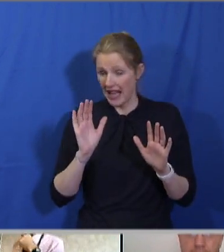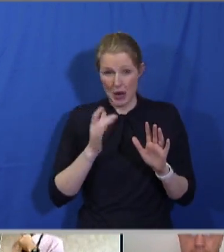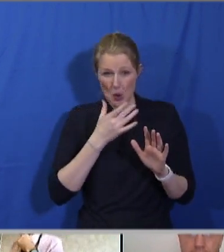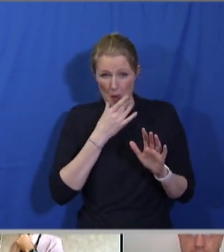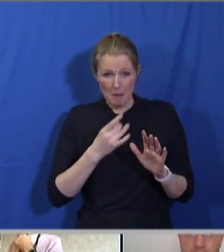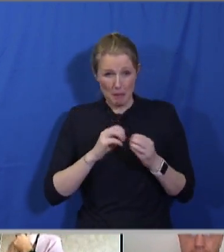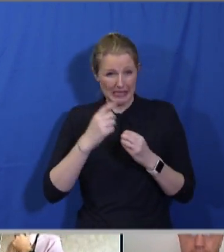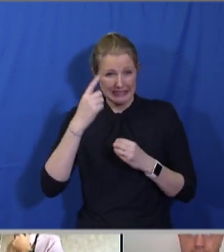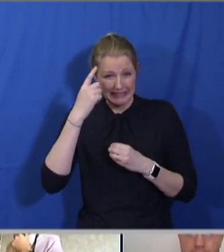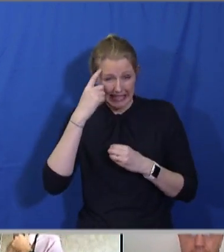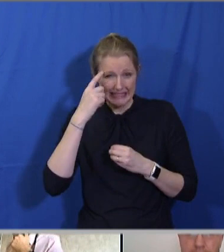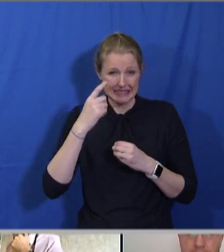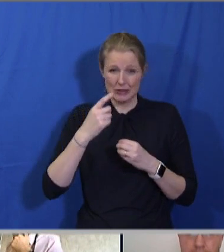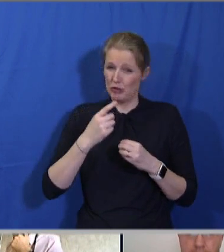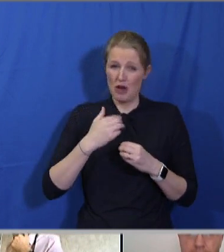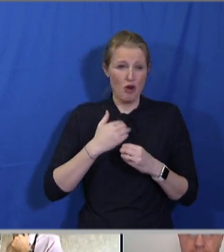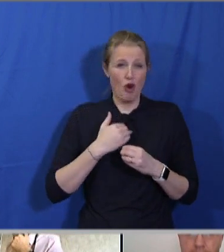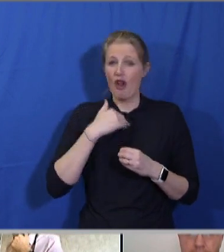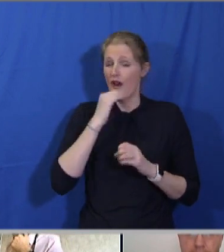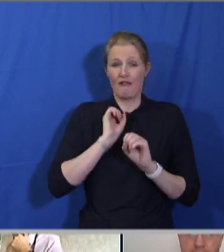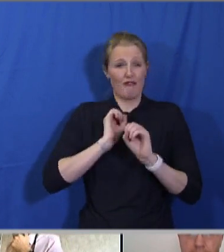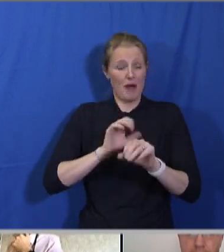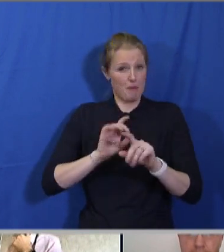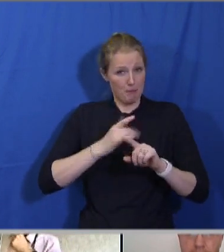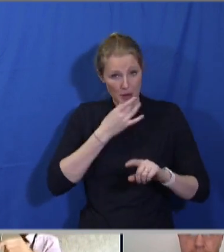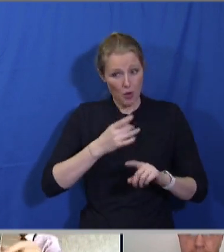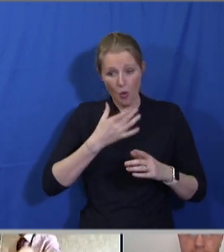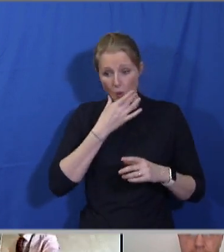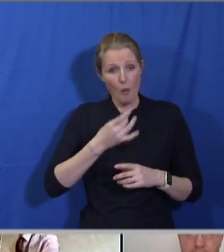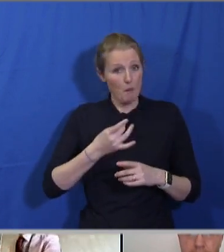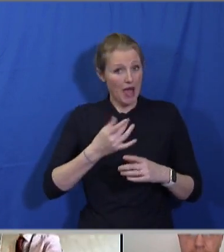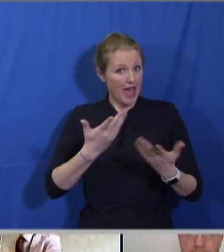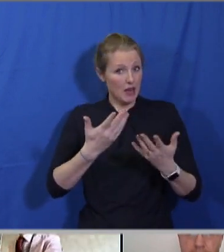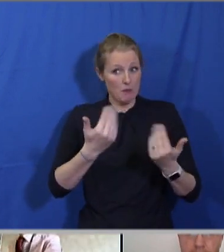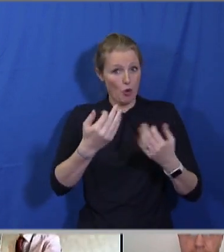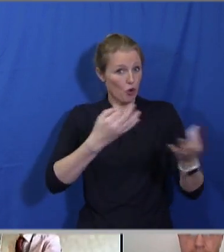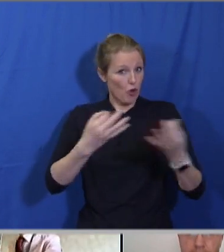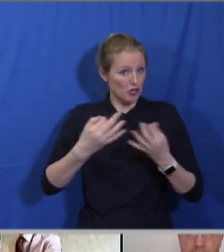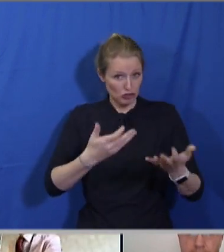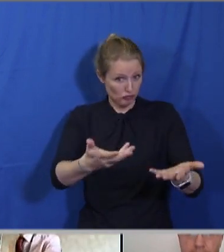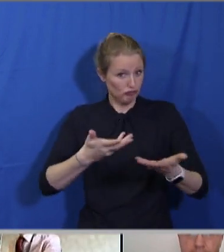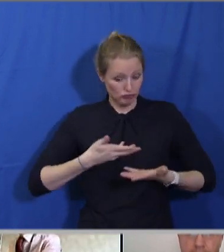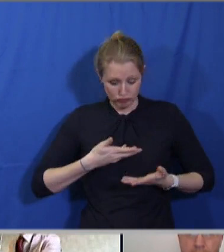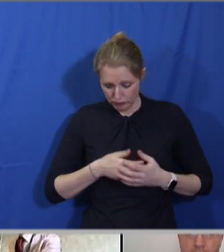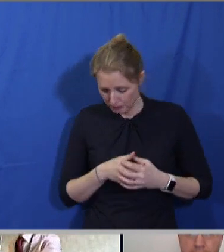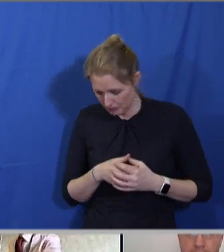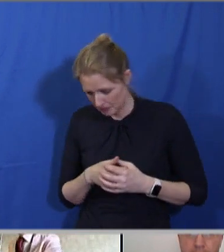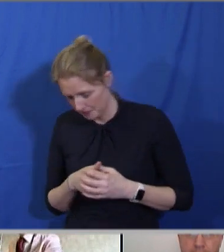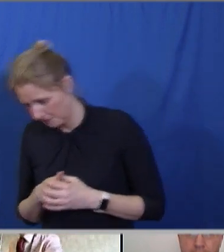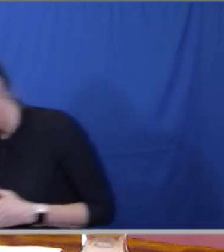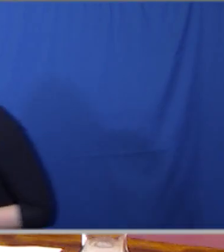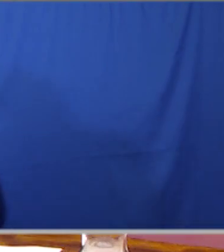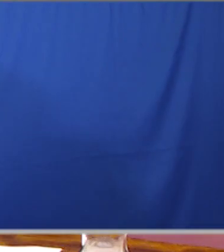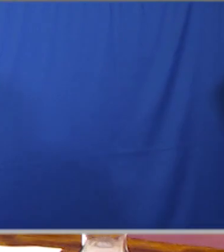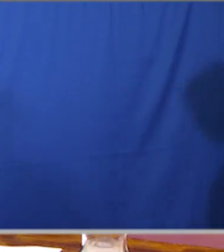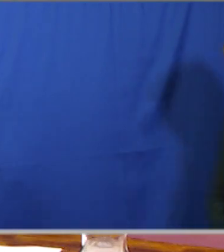a narrow answer to your question, Paula. But if you've I can take any more further questions on that at all. No, thank you. I